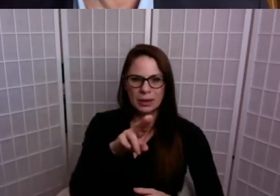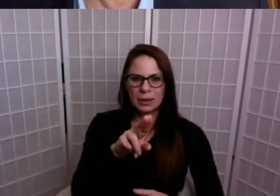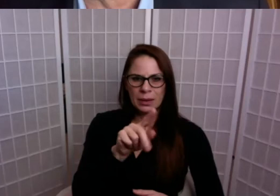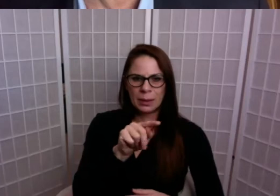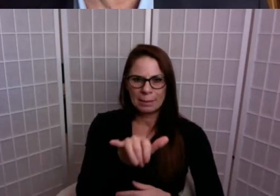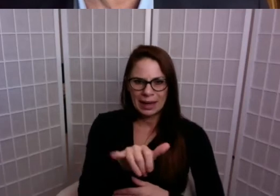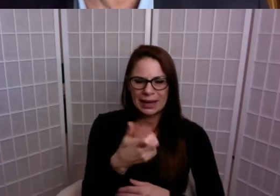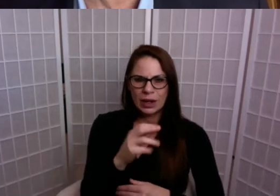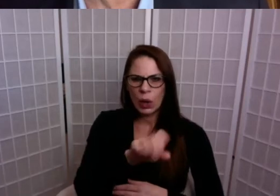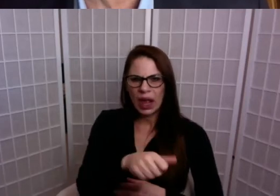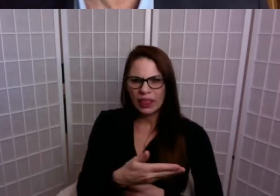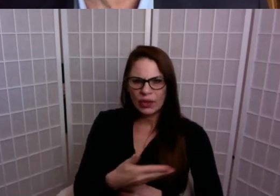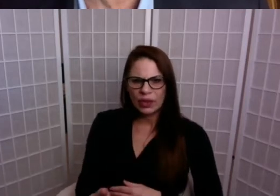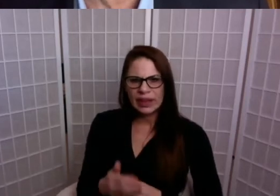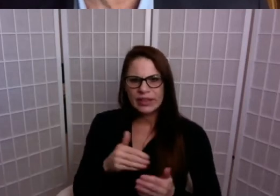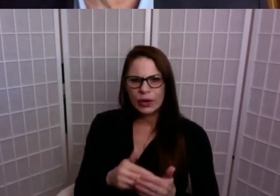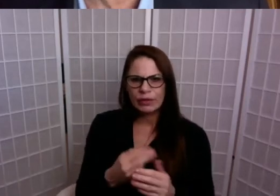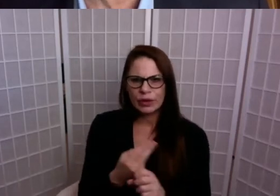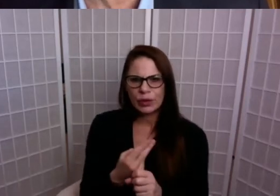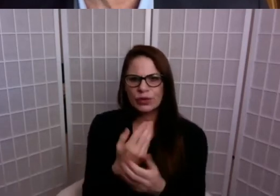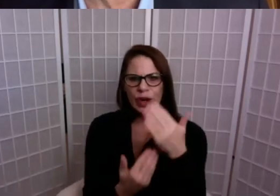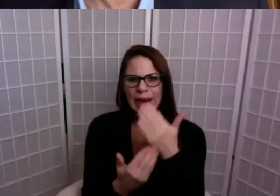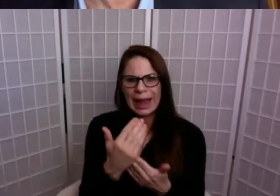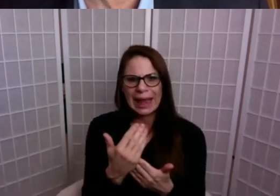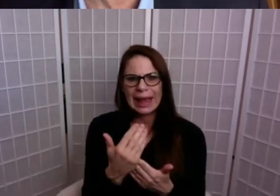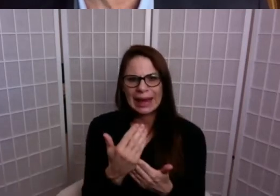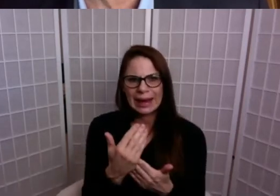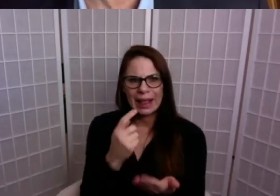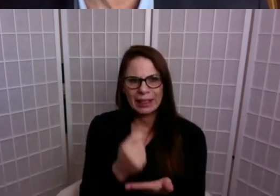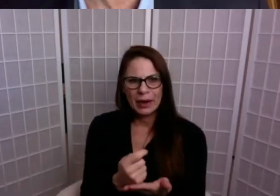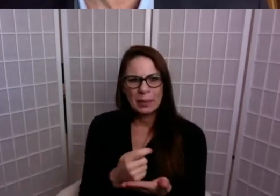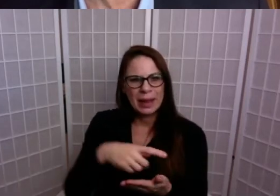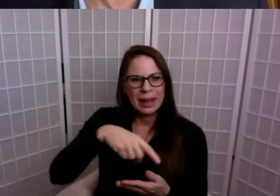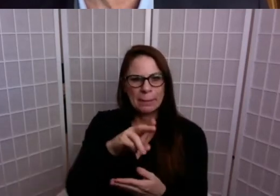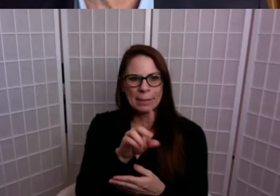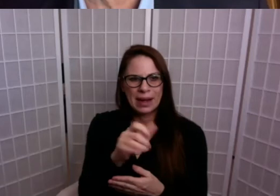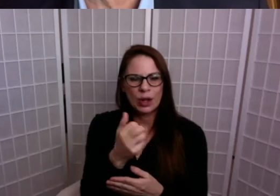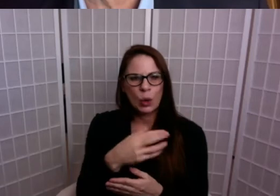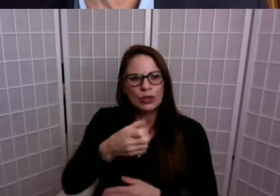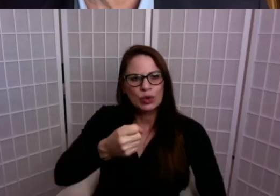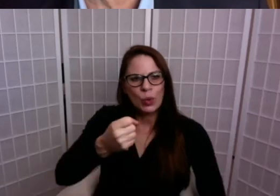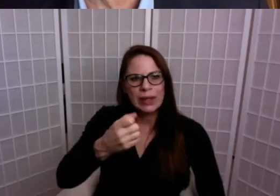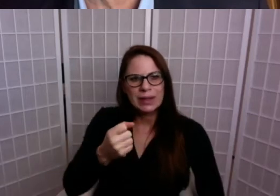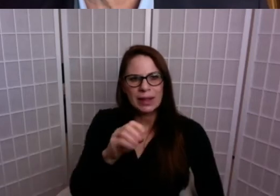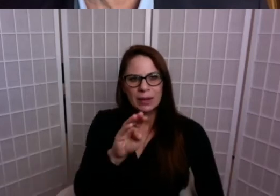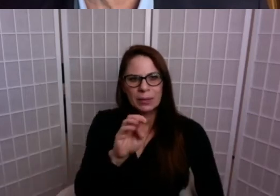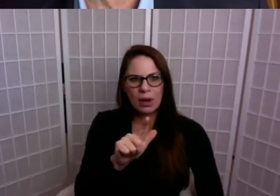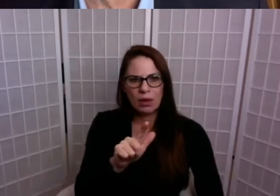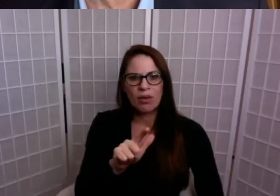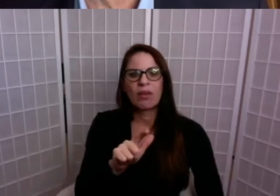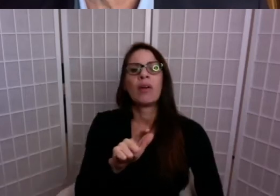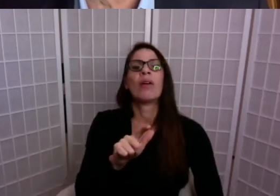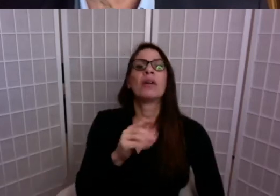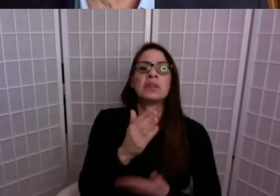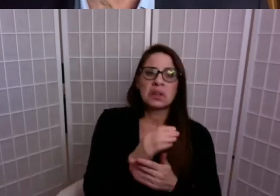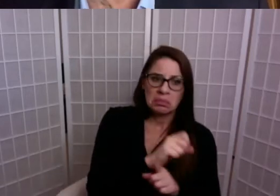that are often used for hand therapy, and those can be very helpful. Putty or squeezing a ball in certain situations, those can be very